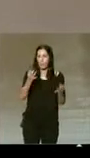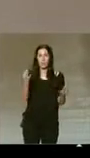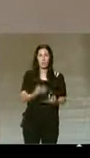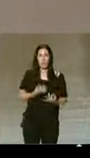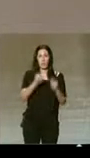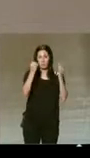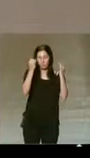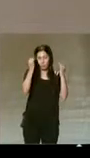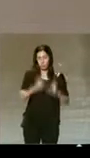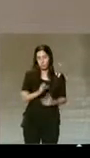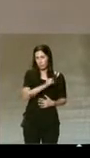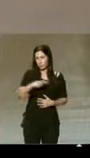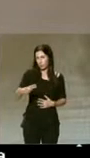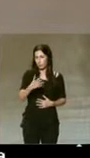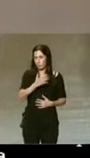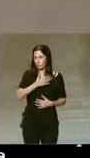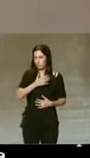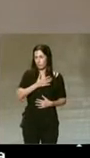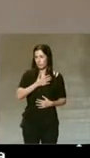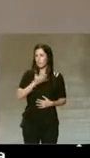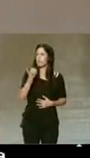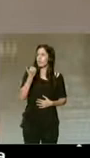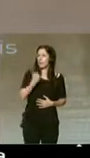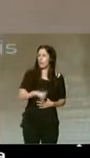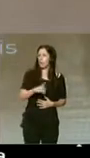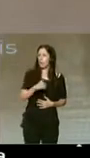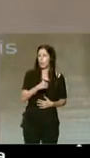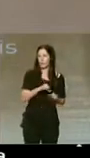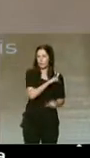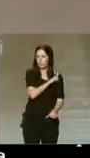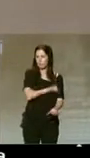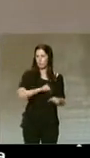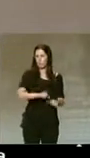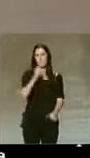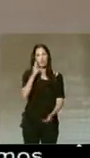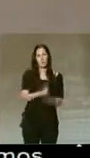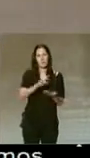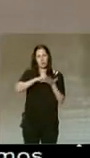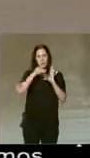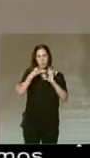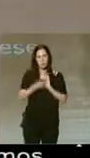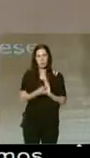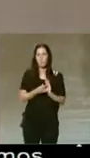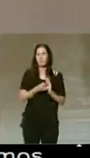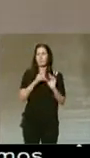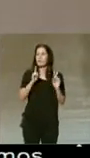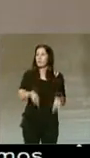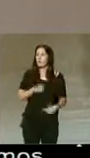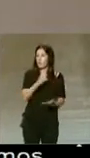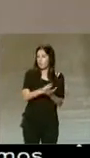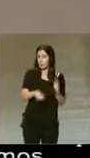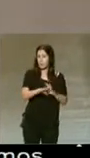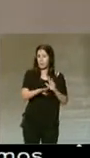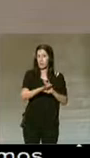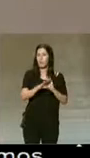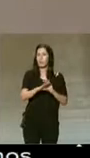affects the P&L of the bank, the profit and loss account. We have